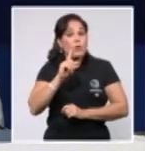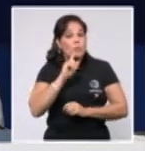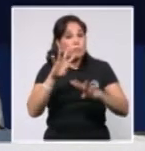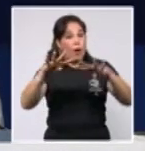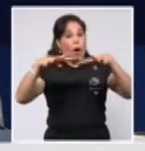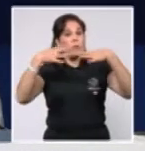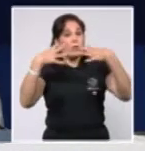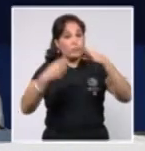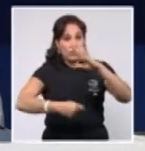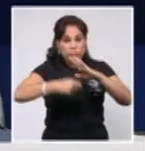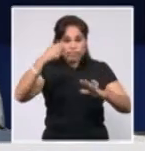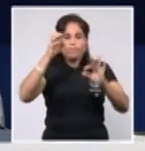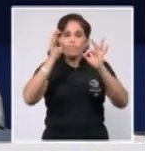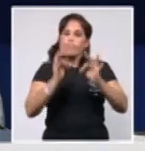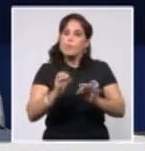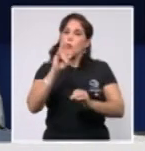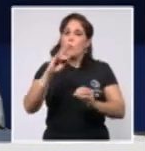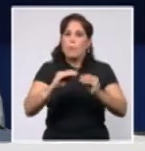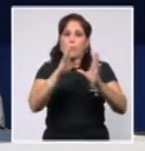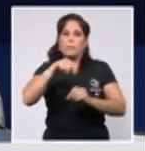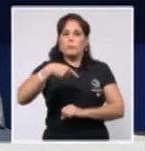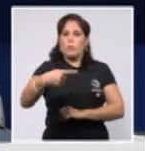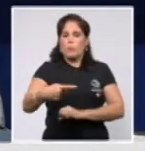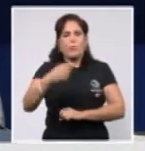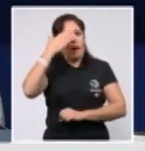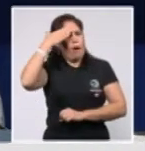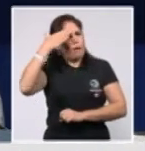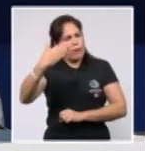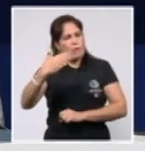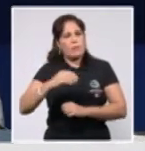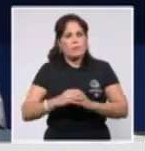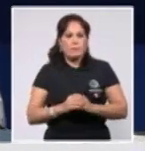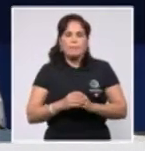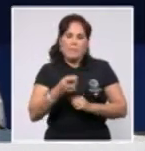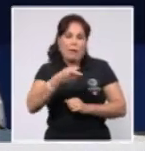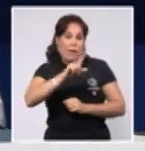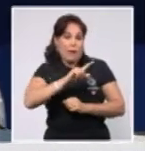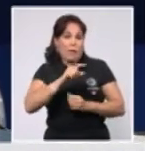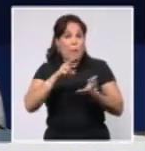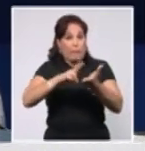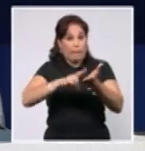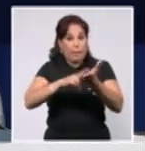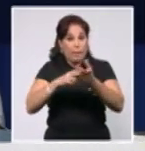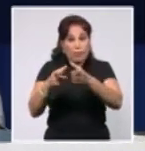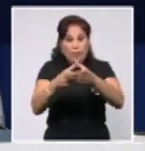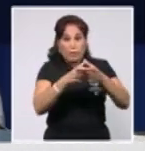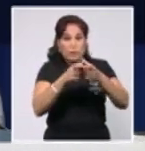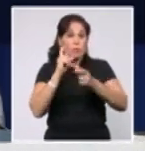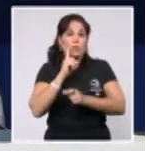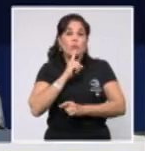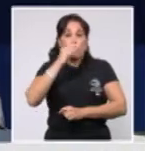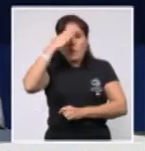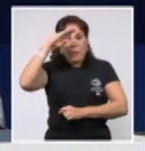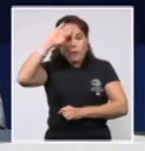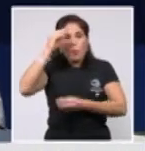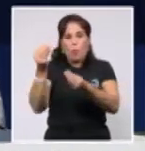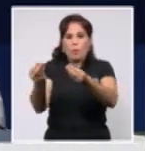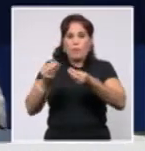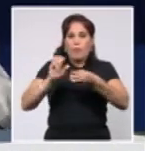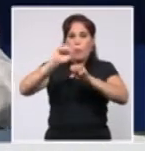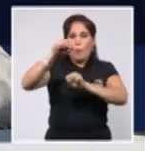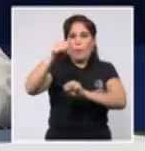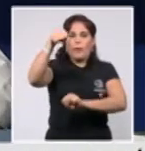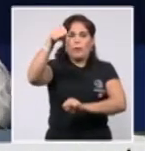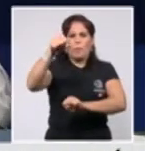Good morning to all those who make this broadcast possible. To Pepe Mejia, to our sign language